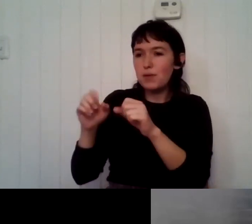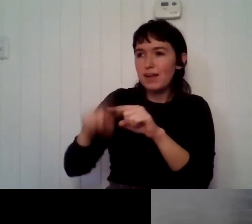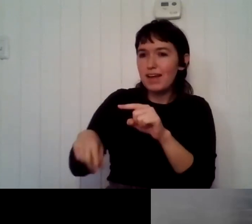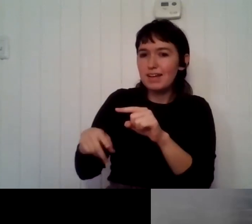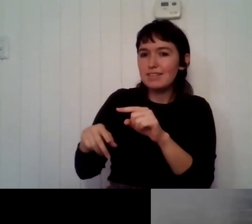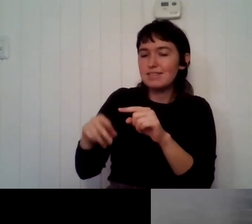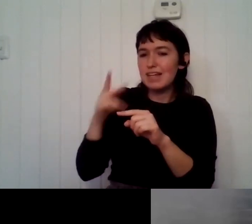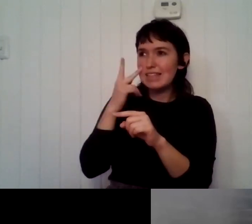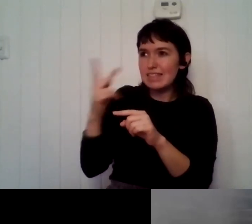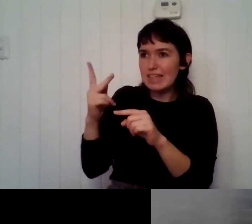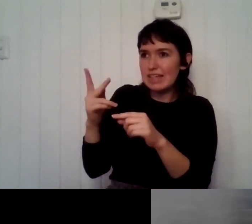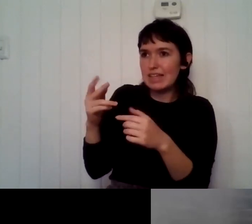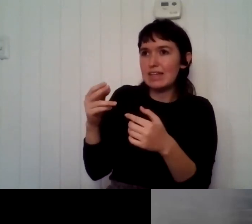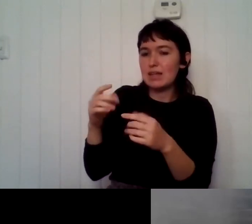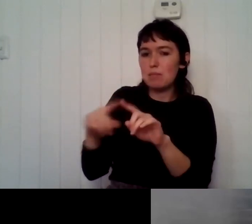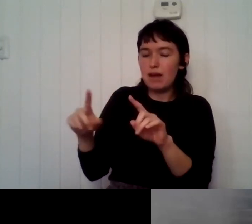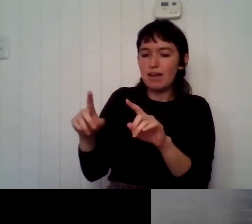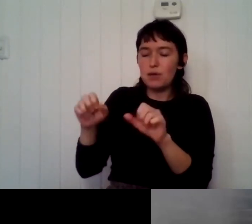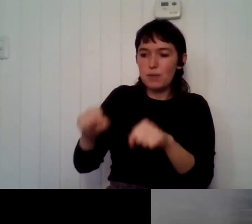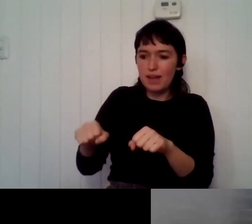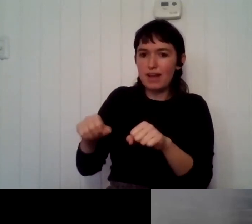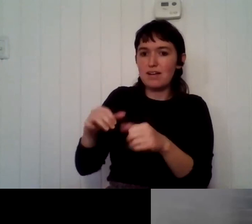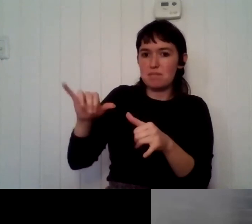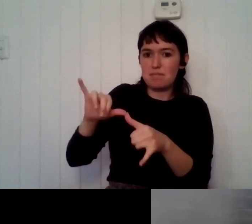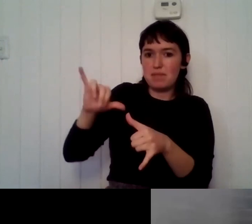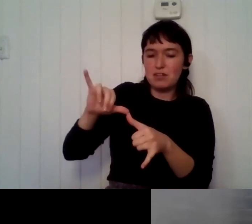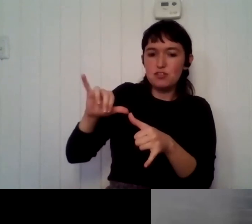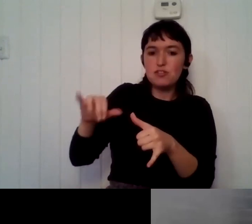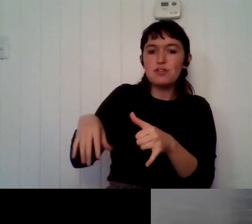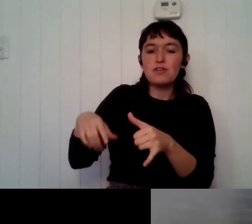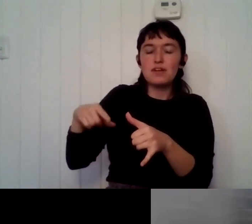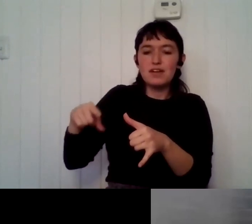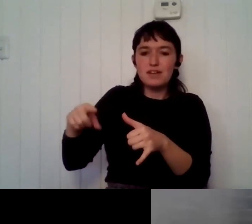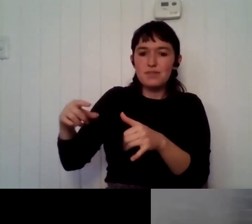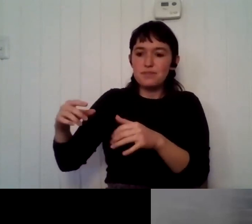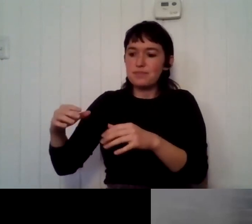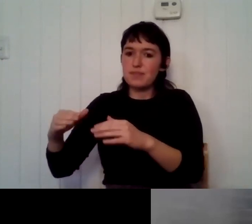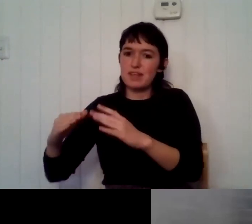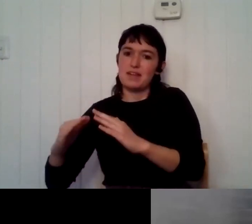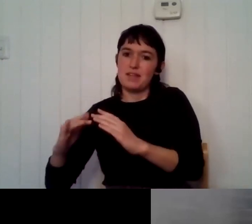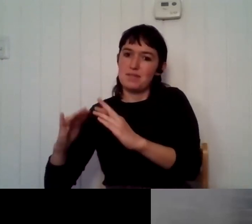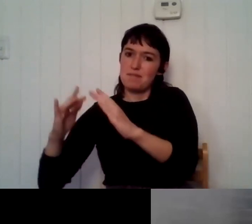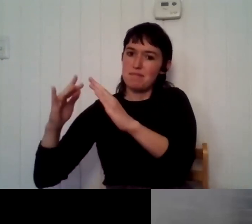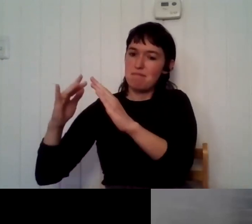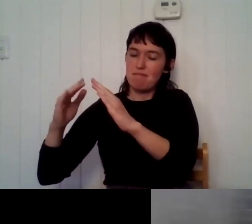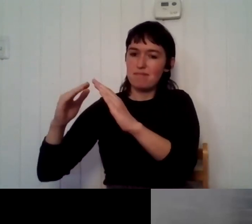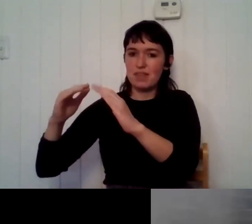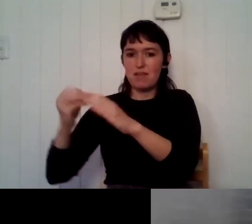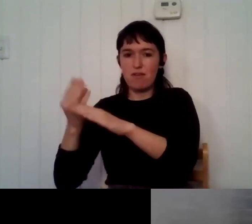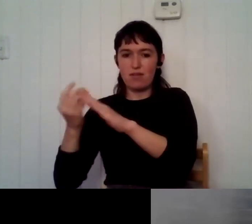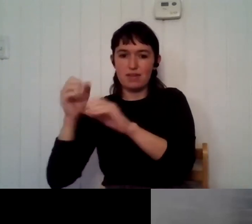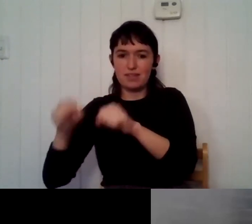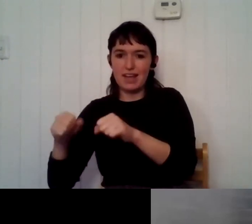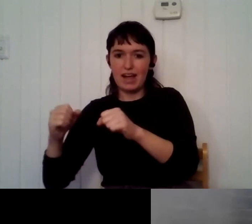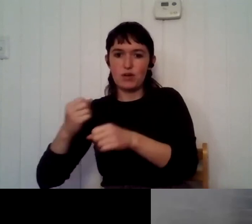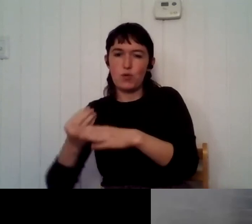of this long-term in volcanoes, that they go like, for me, it's amazing. It's super